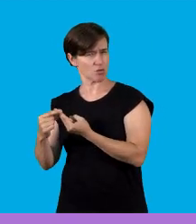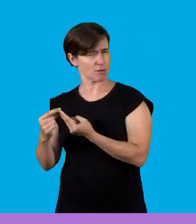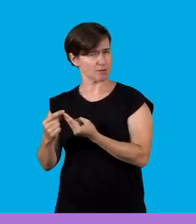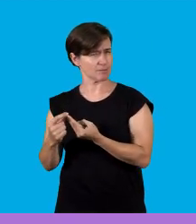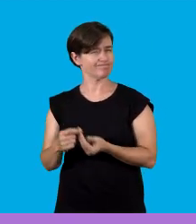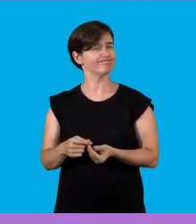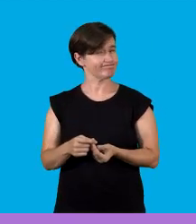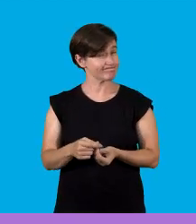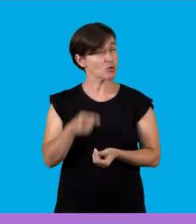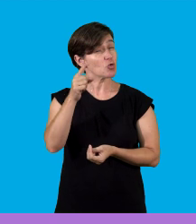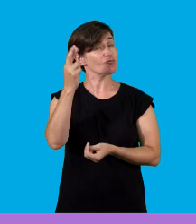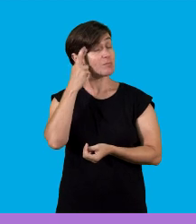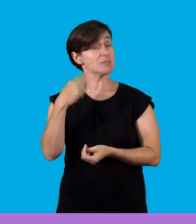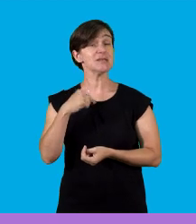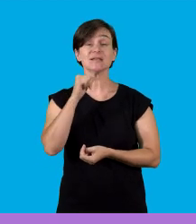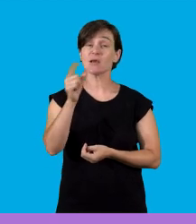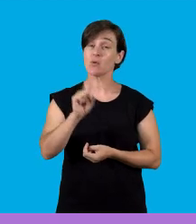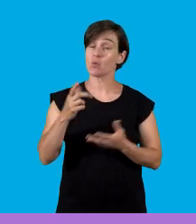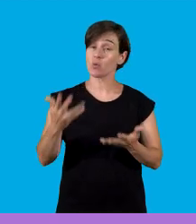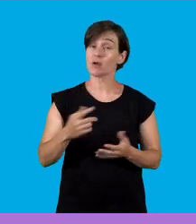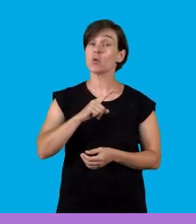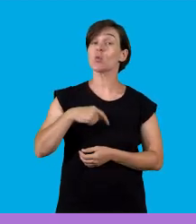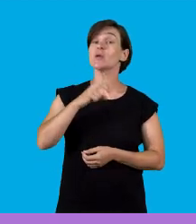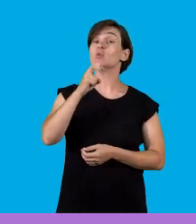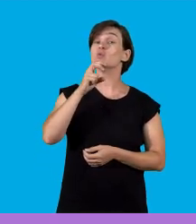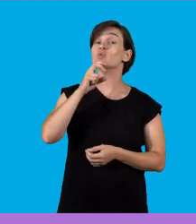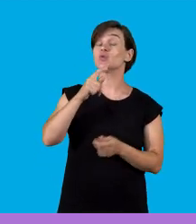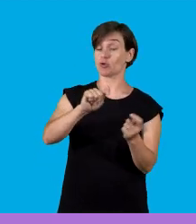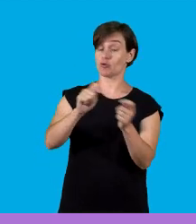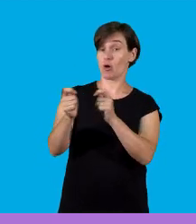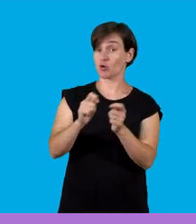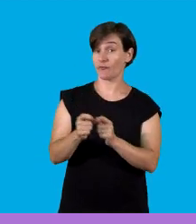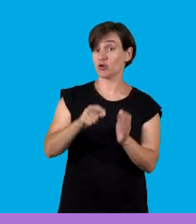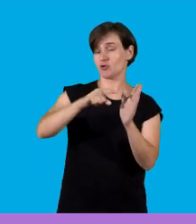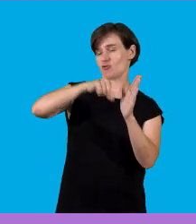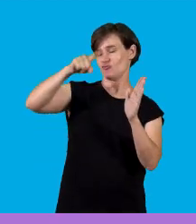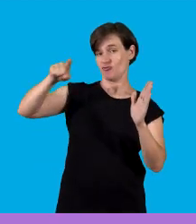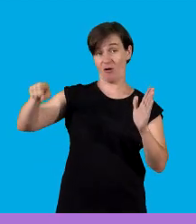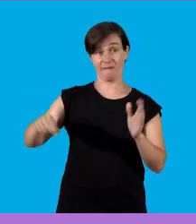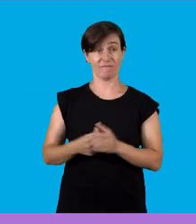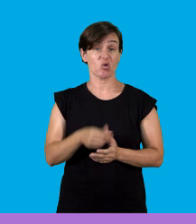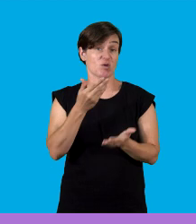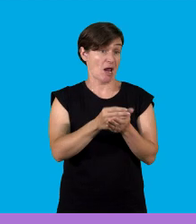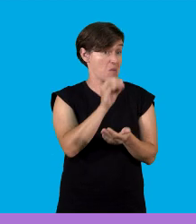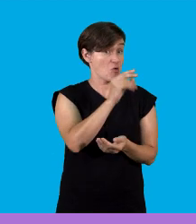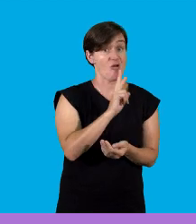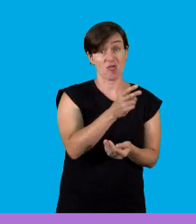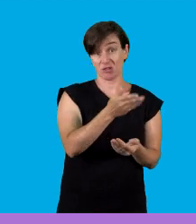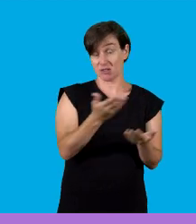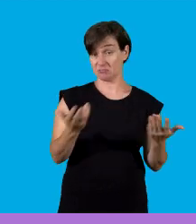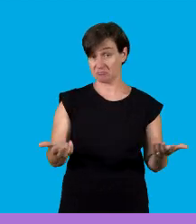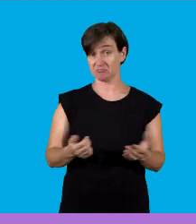another? Now if you've listened carefully, I said we use conversion graphs. So actually we can say conversion graphs.